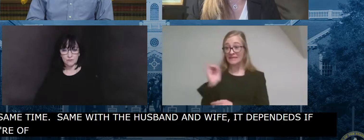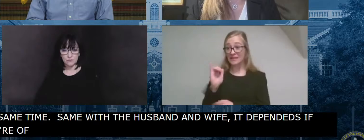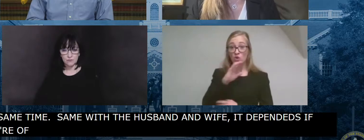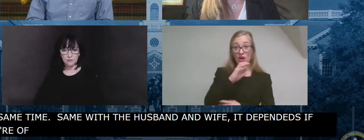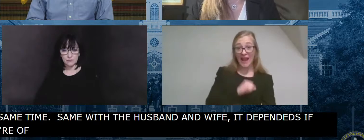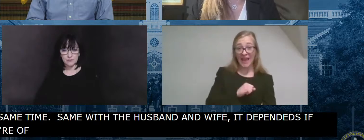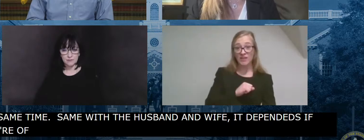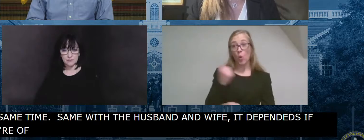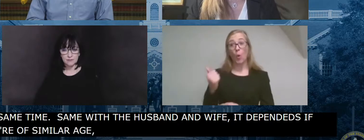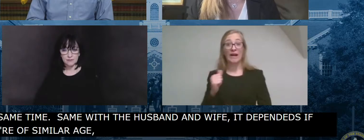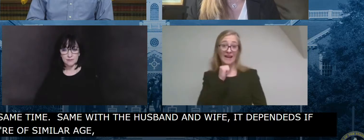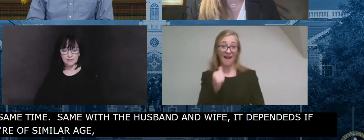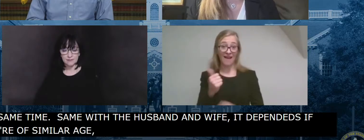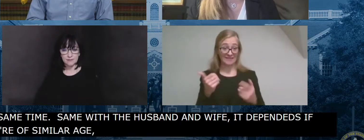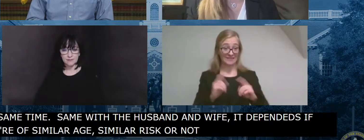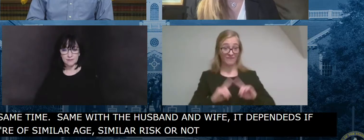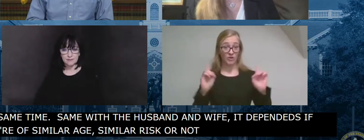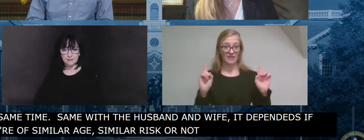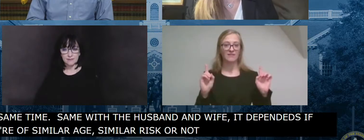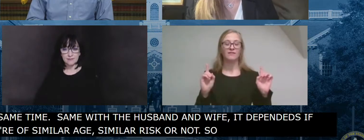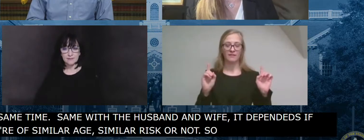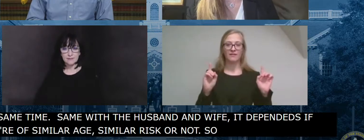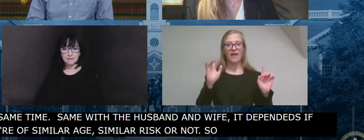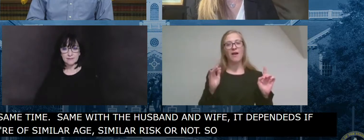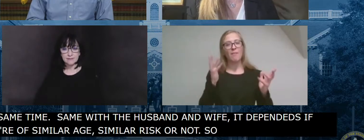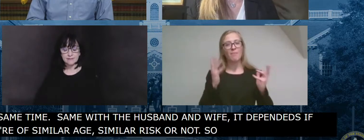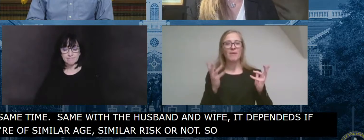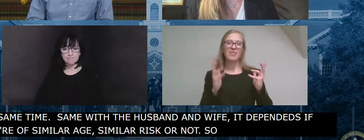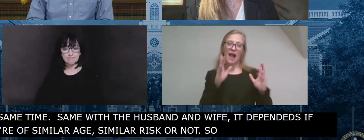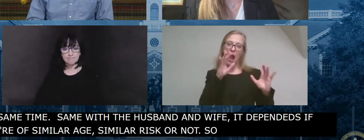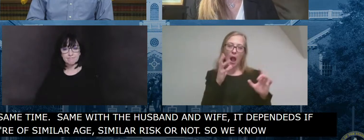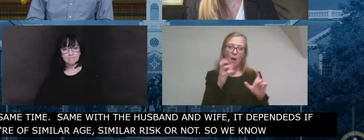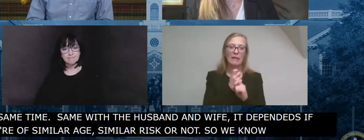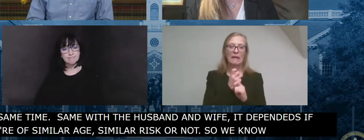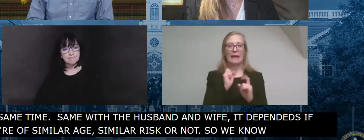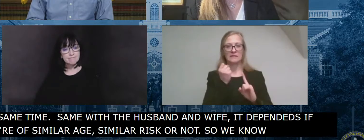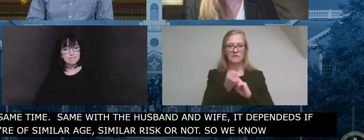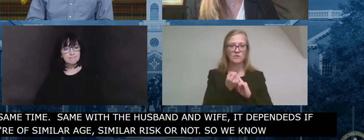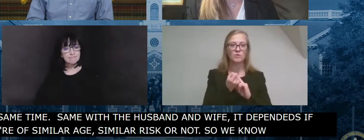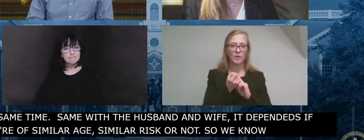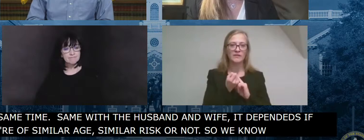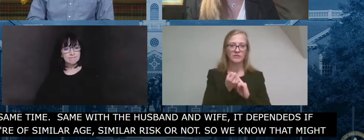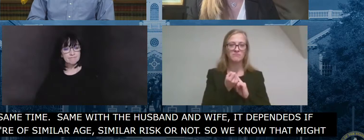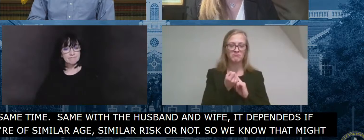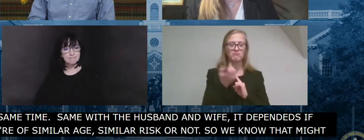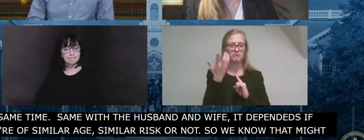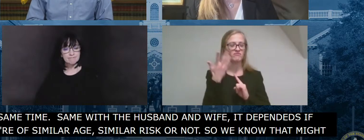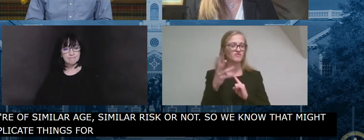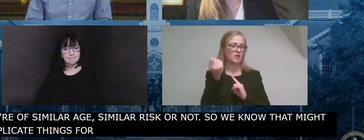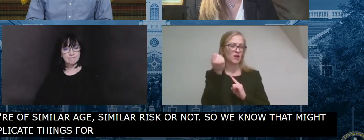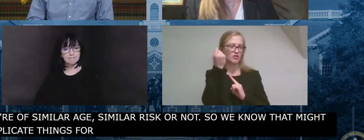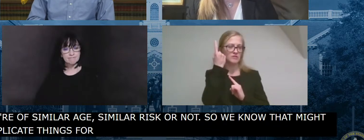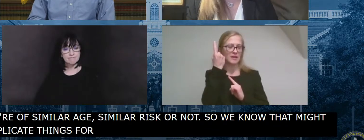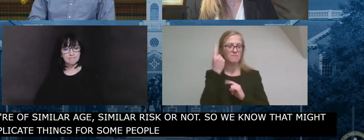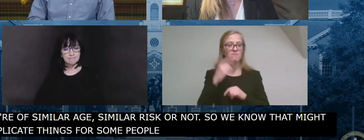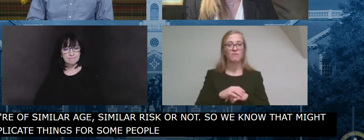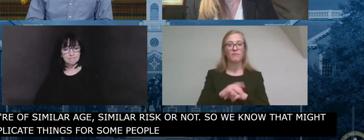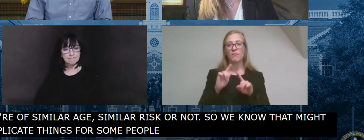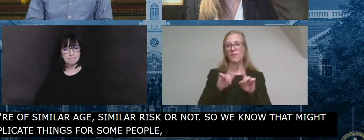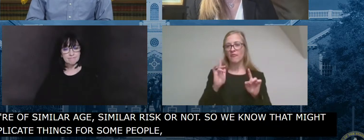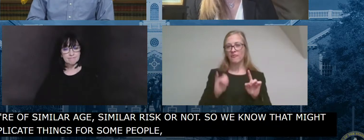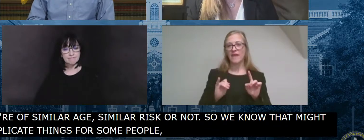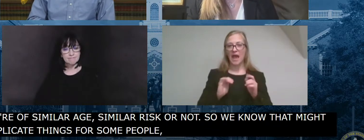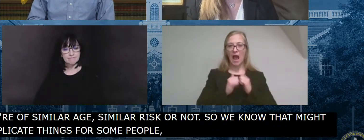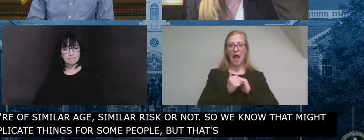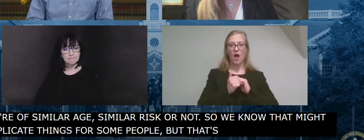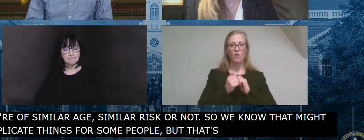not. So we know that might complicate things for some people, but that's the way that